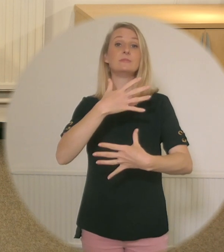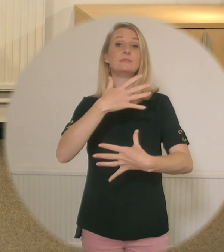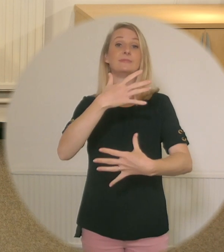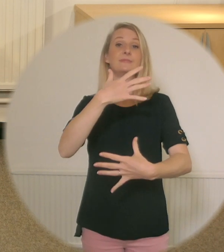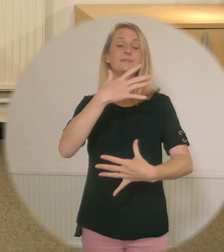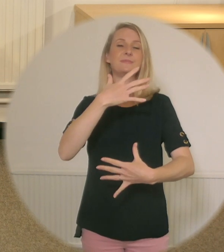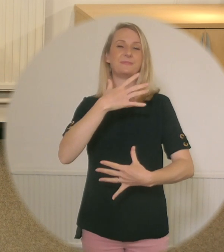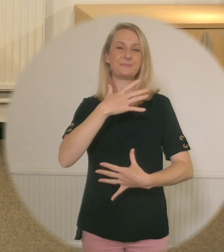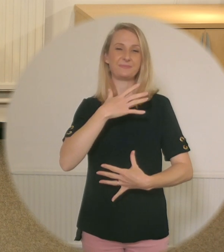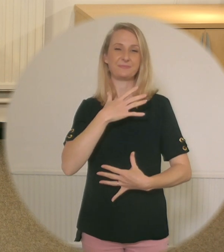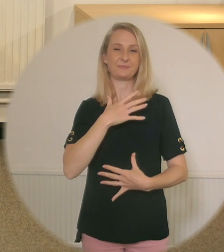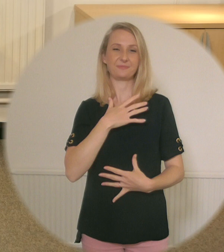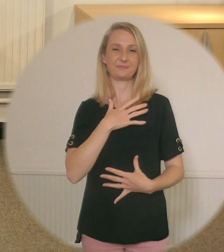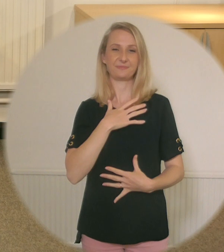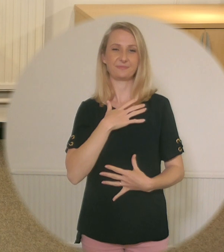Exhale.